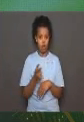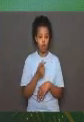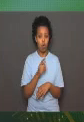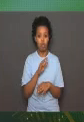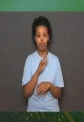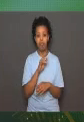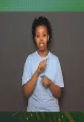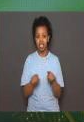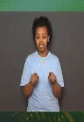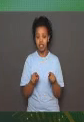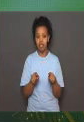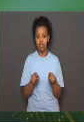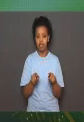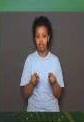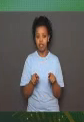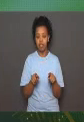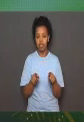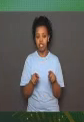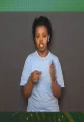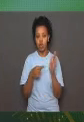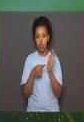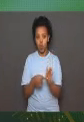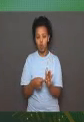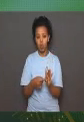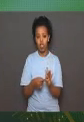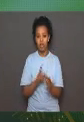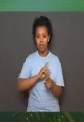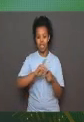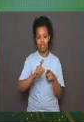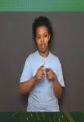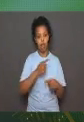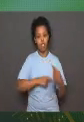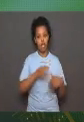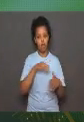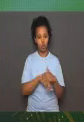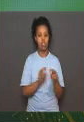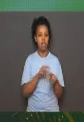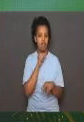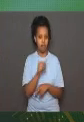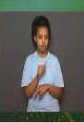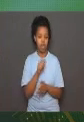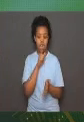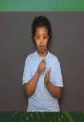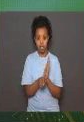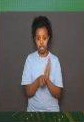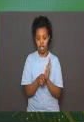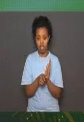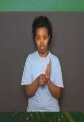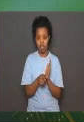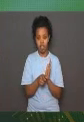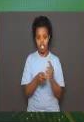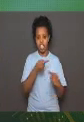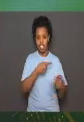do, they are not coded directly in our genes. For example, a gene